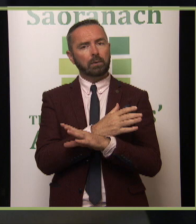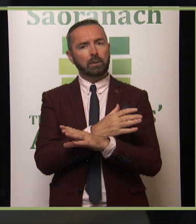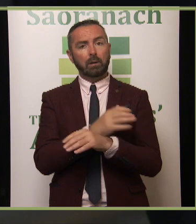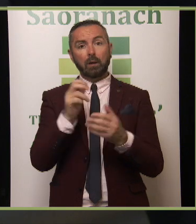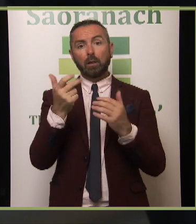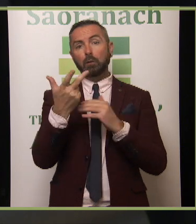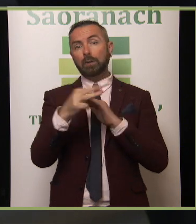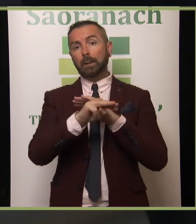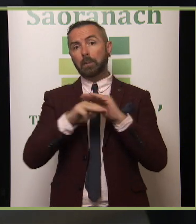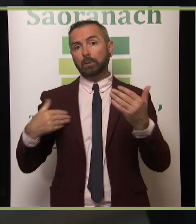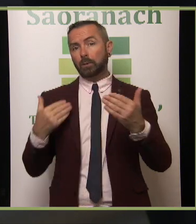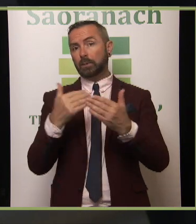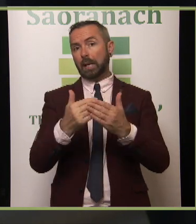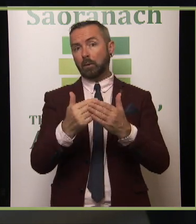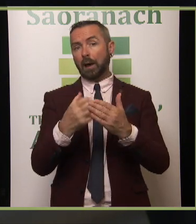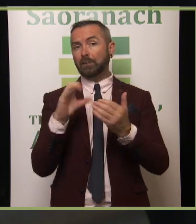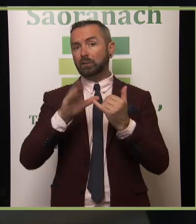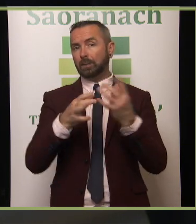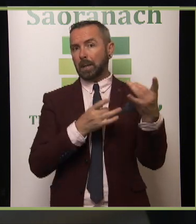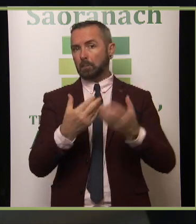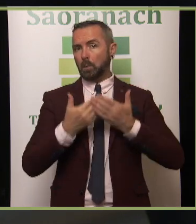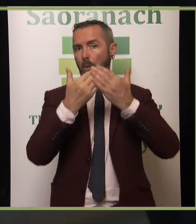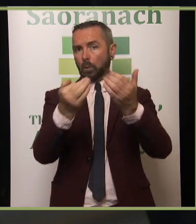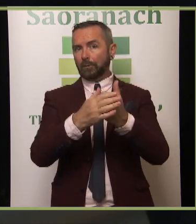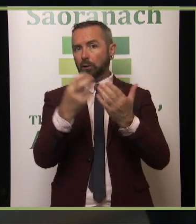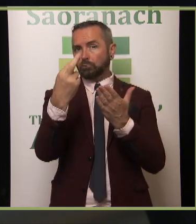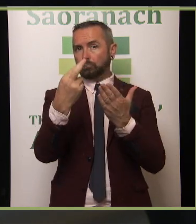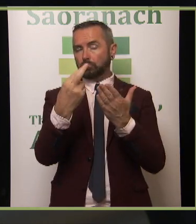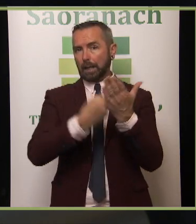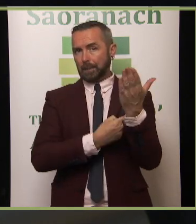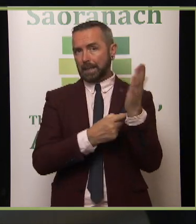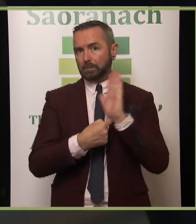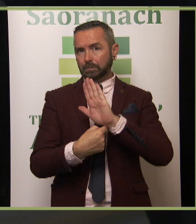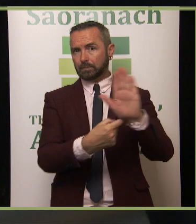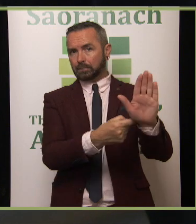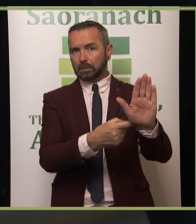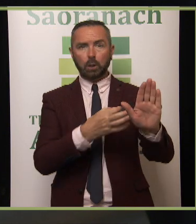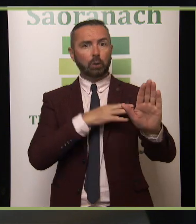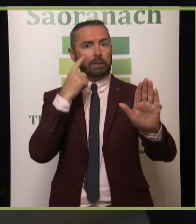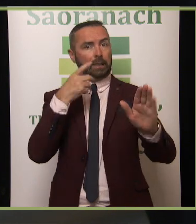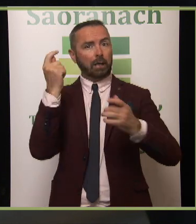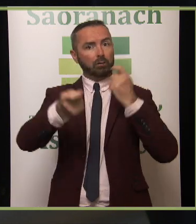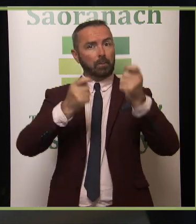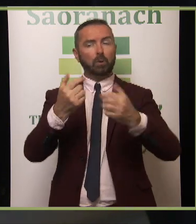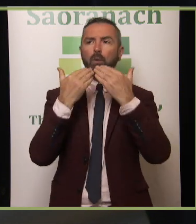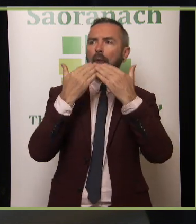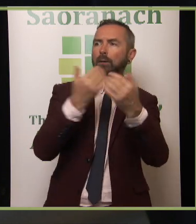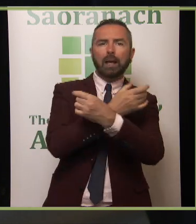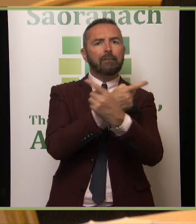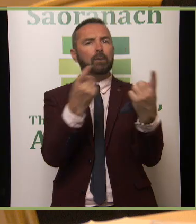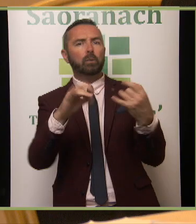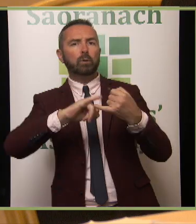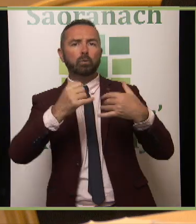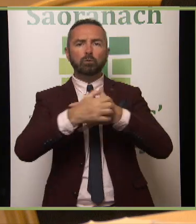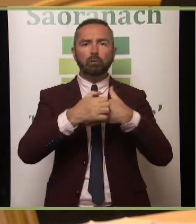last 3 months to make proposals for recommendations, and it was great to see those contributions coming in. Thank you to everybody who spent time